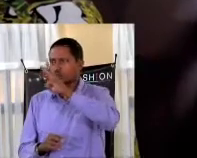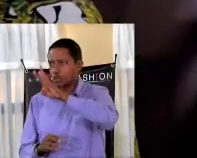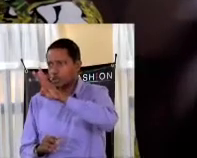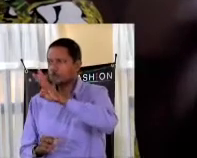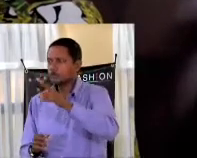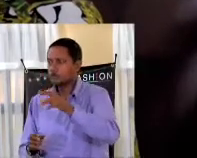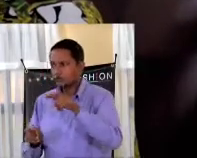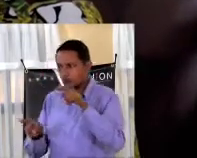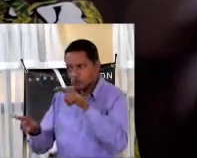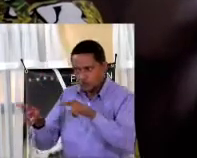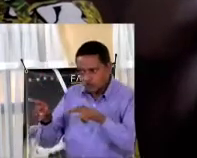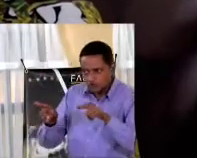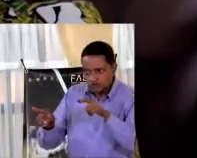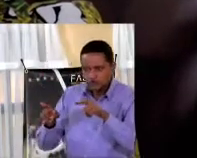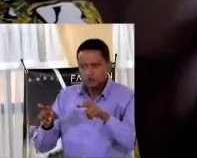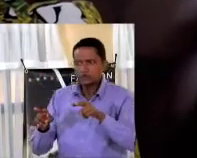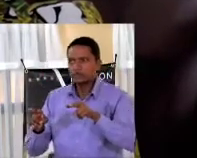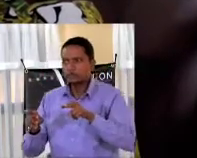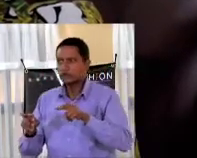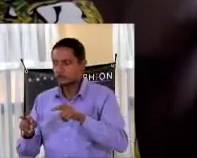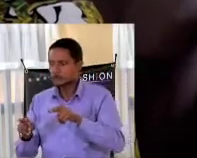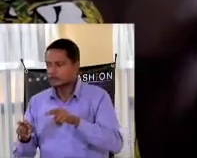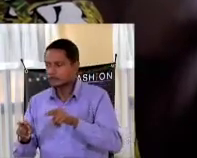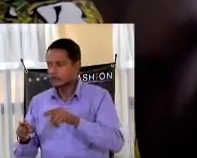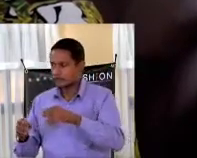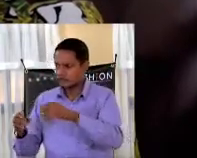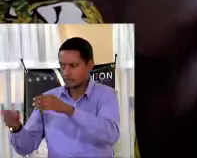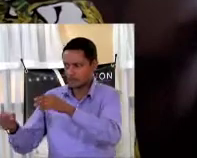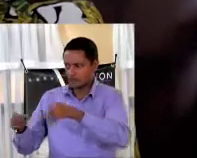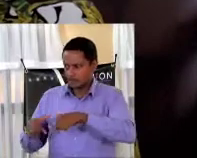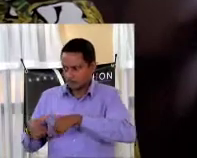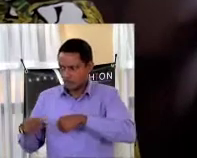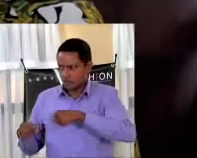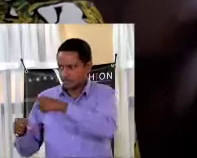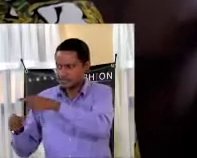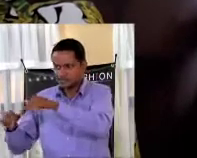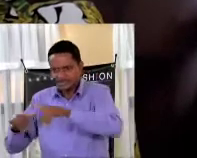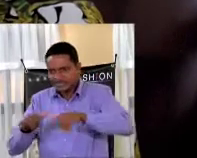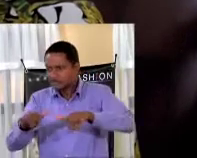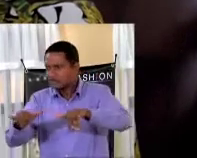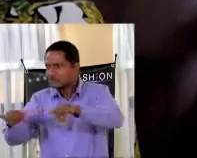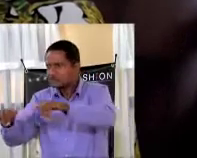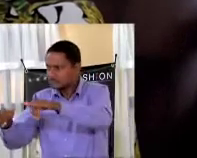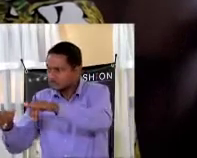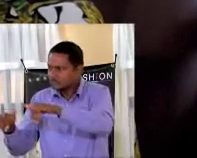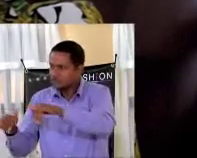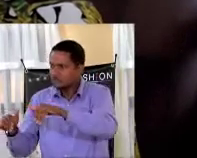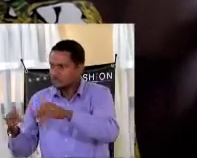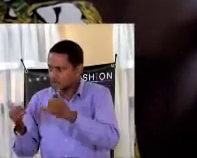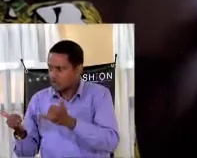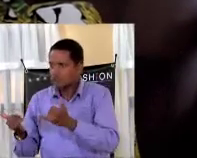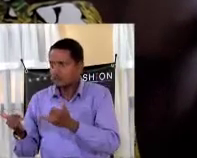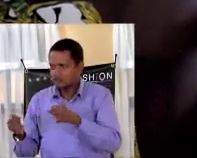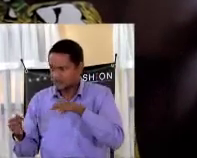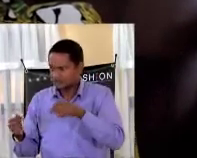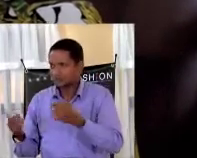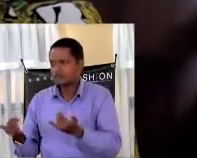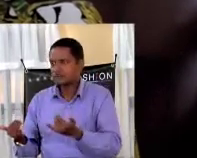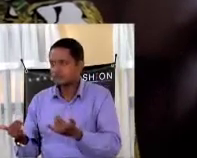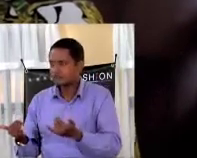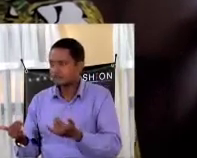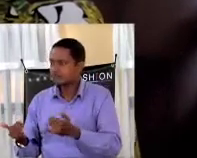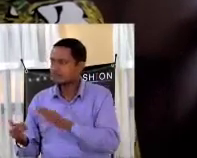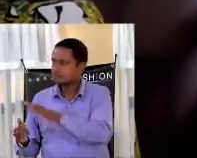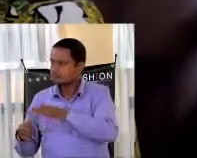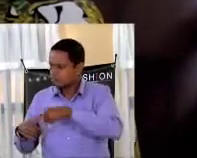flexibility with your branding, because a contemporary brand could be branded as its own, you know, its own entity.